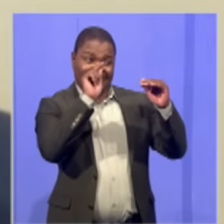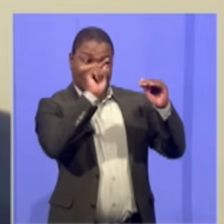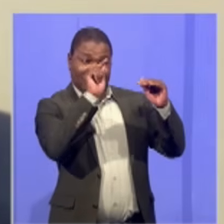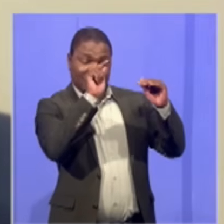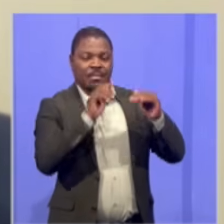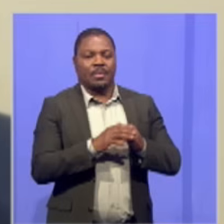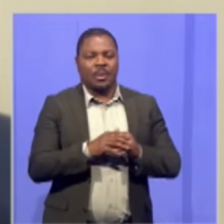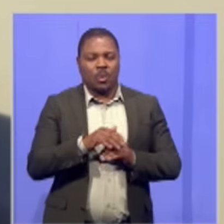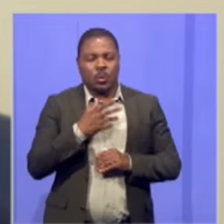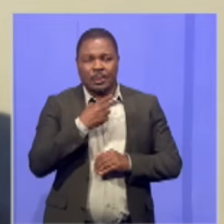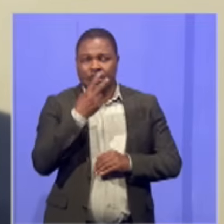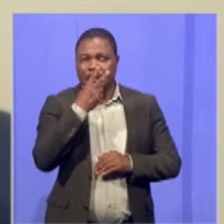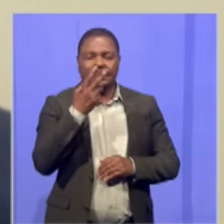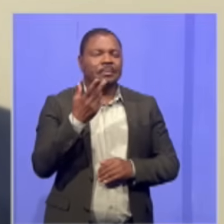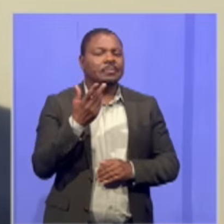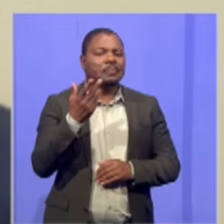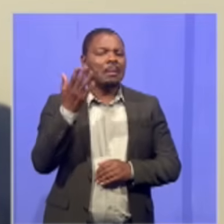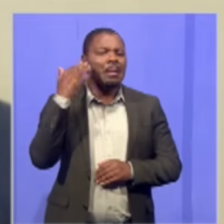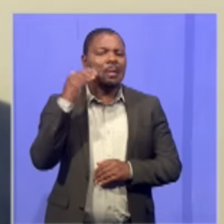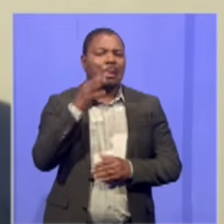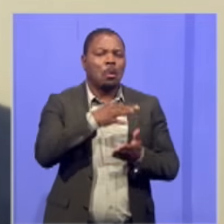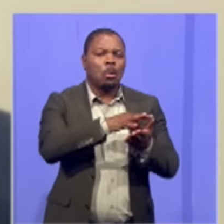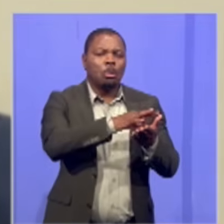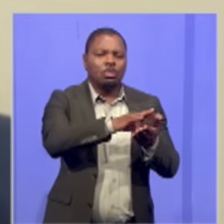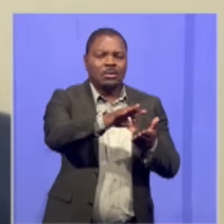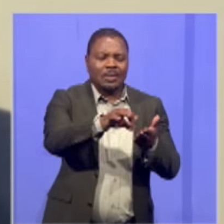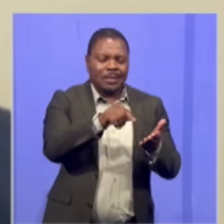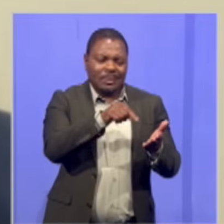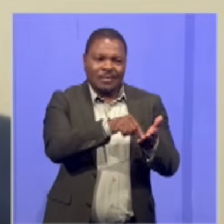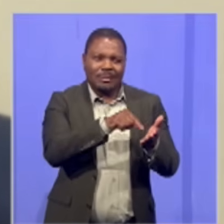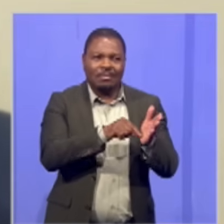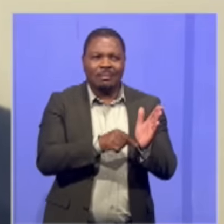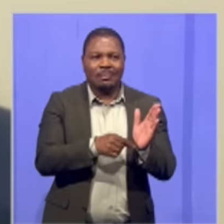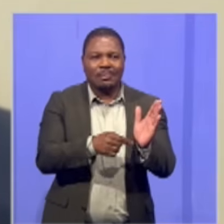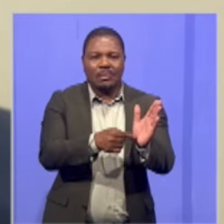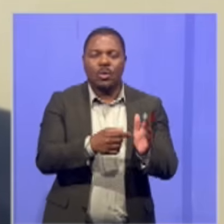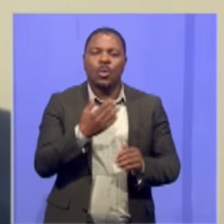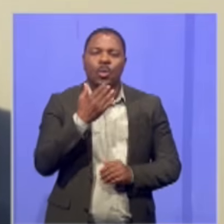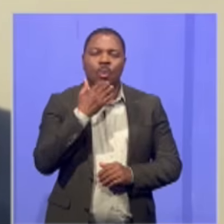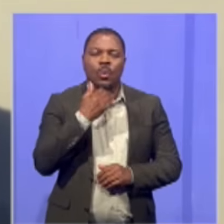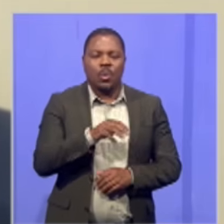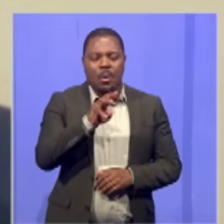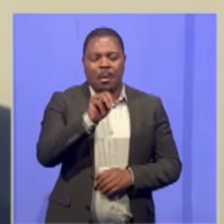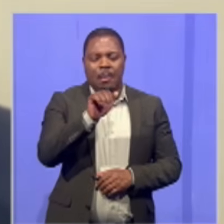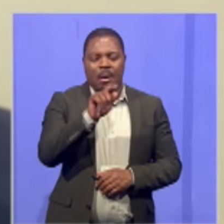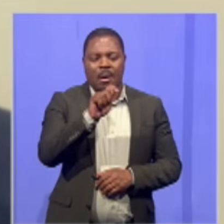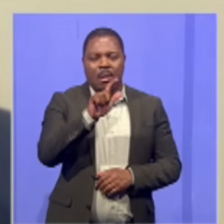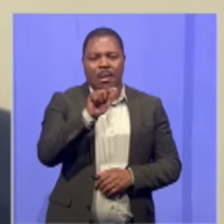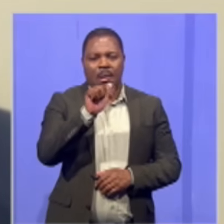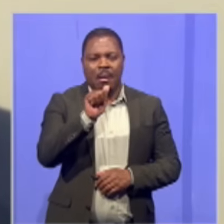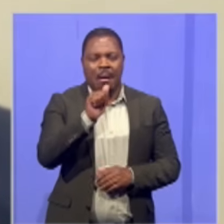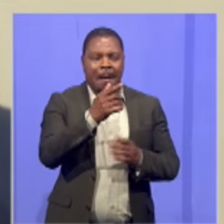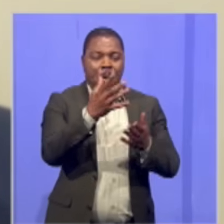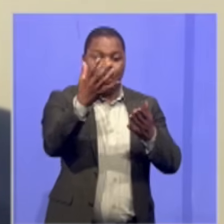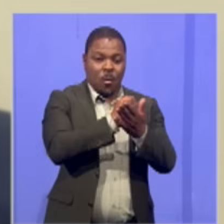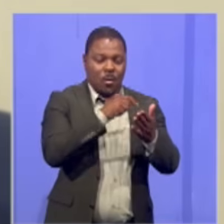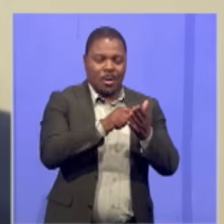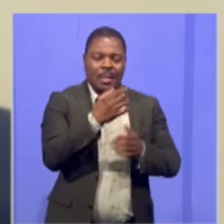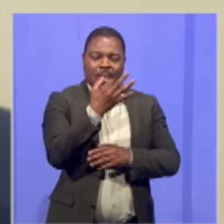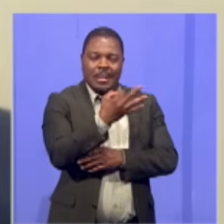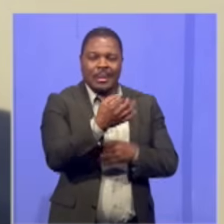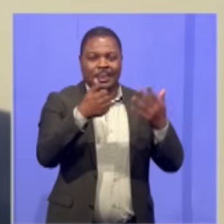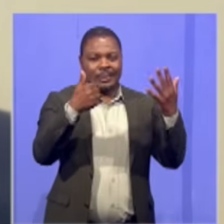hore ho ile ba le tendera e leng ya tswa ya newa Ntate Vusmus Matlala ya 360